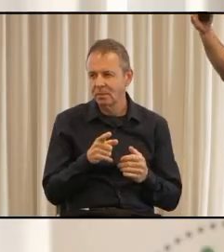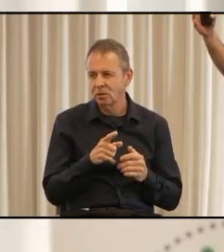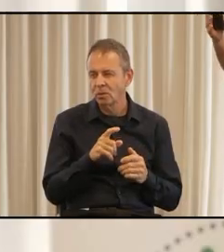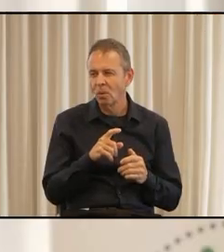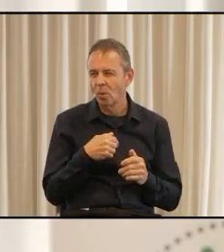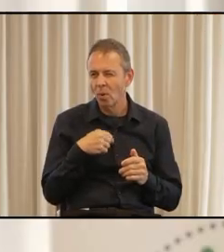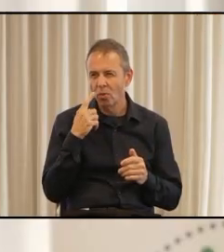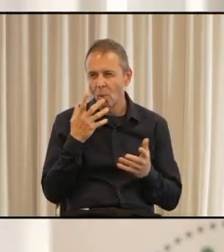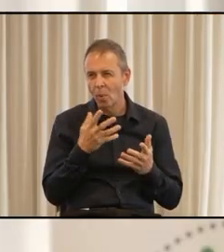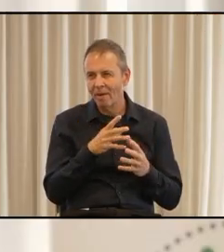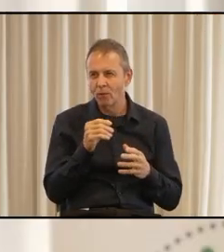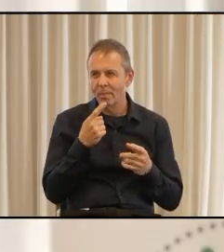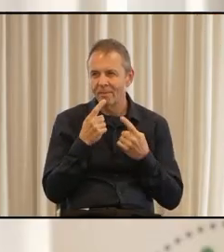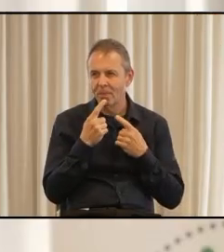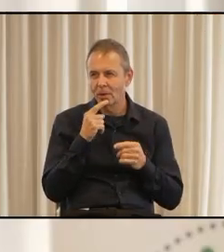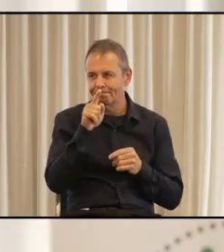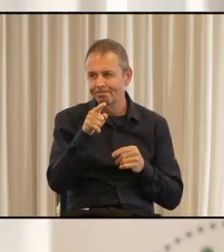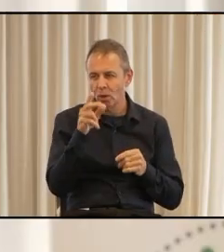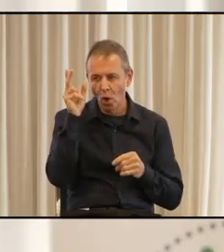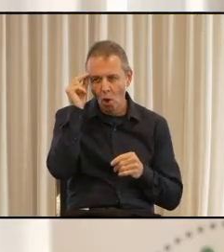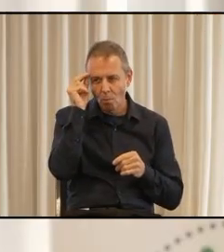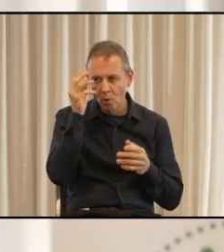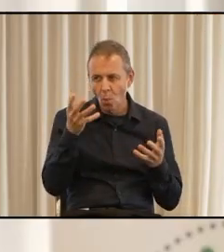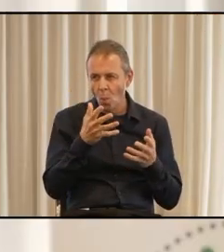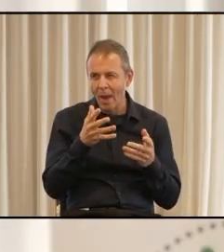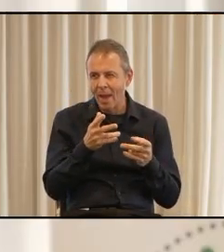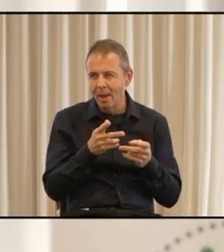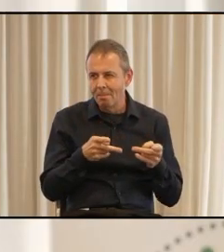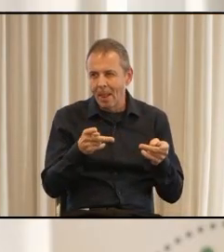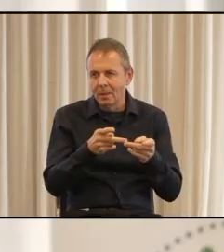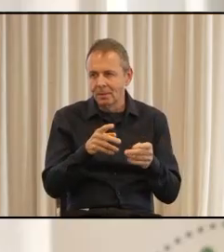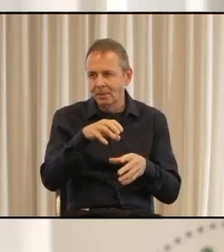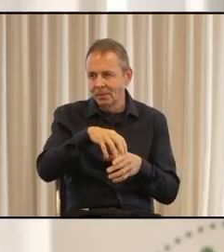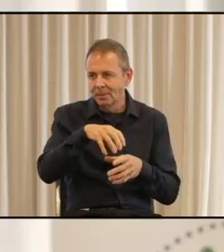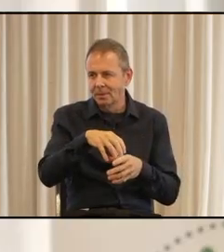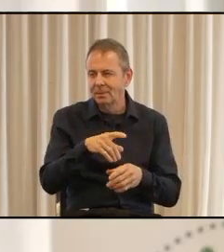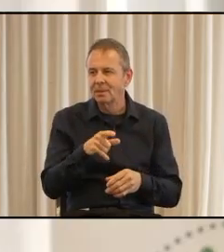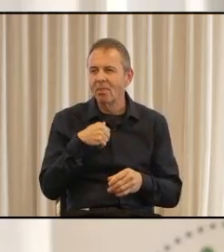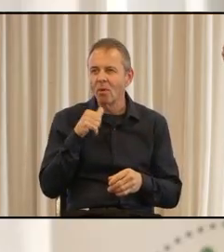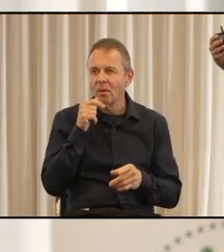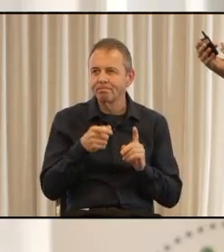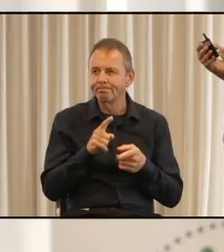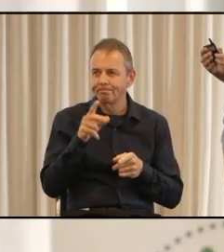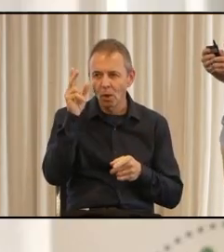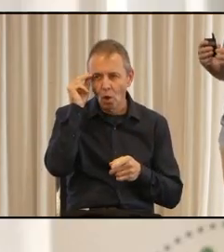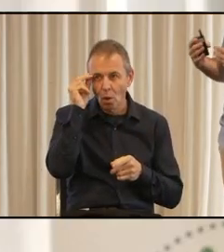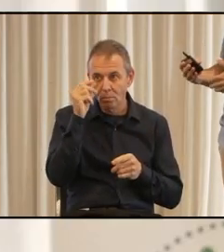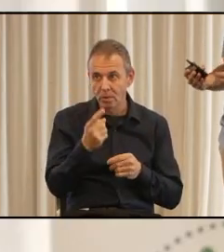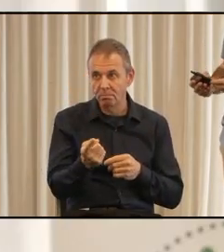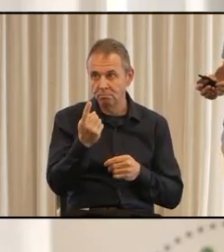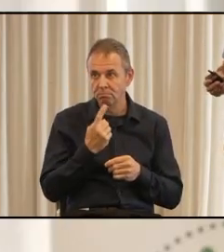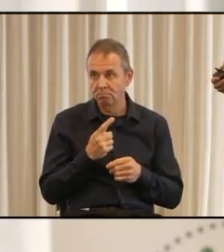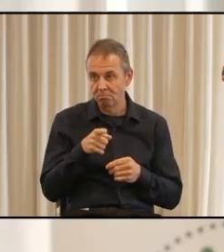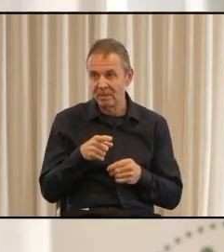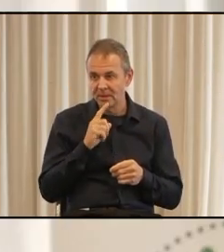because we were thinking about what might be place, what's the setting of where he's going to be. And not only did the library come forward with, we have